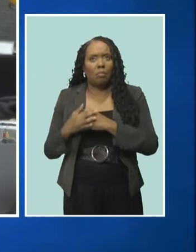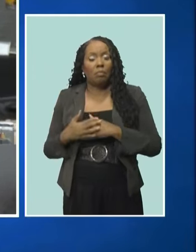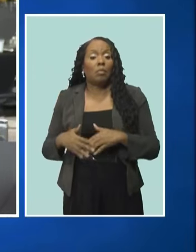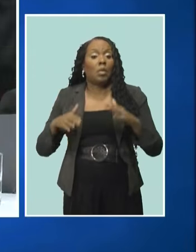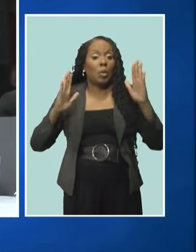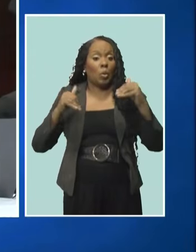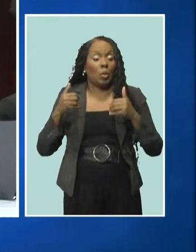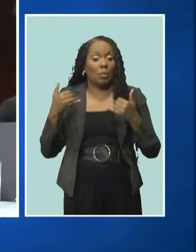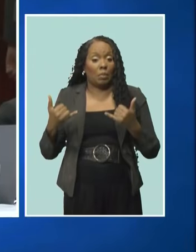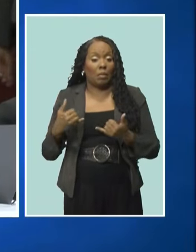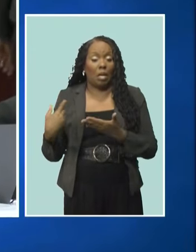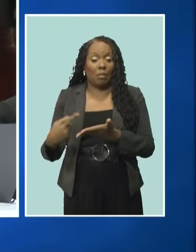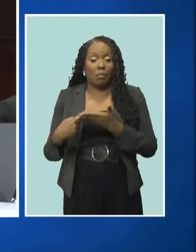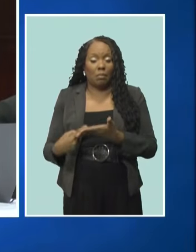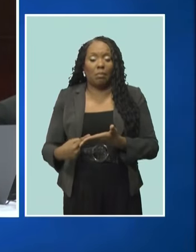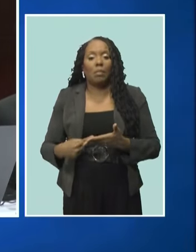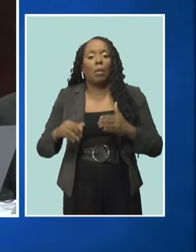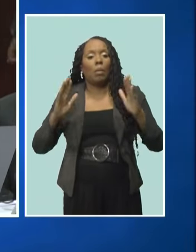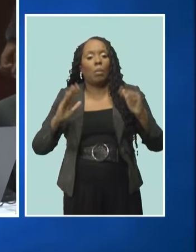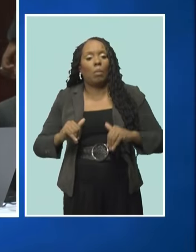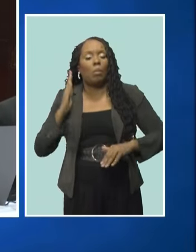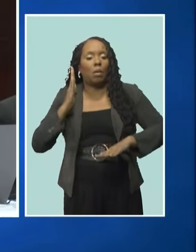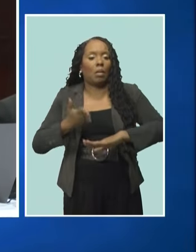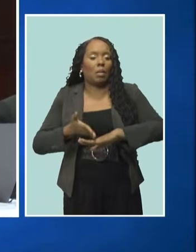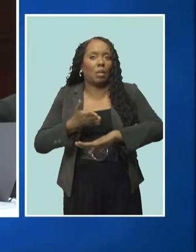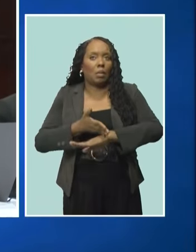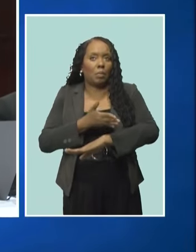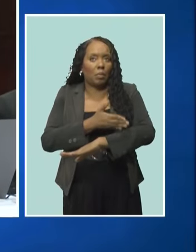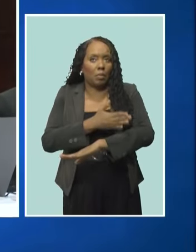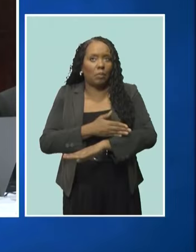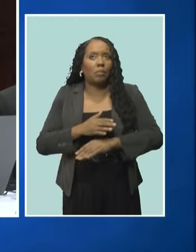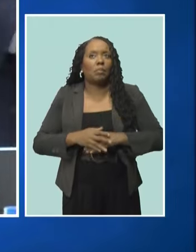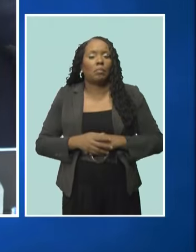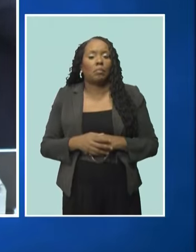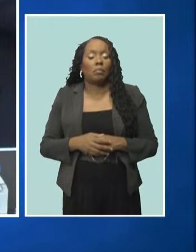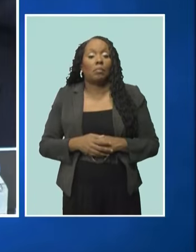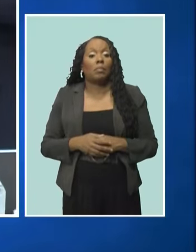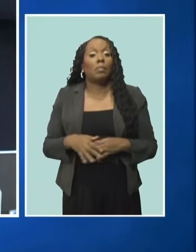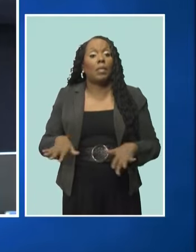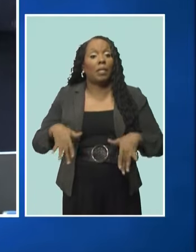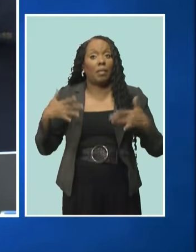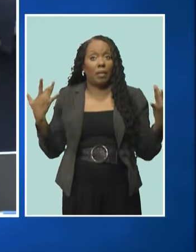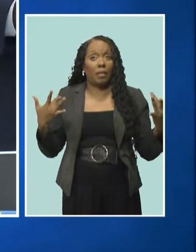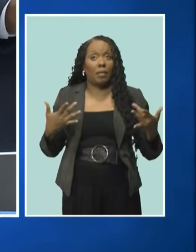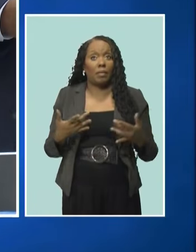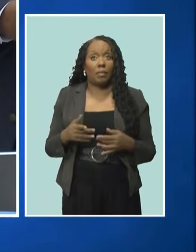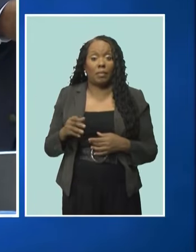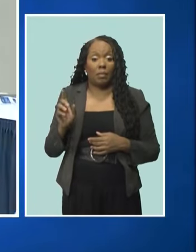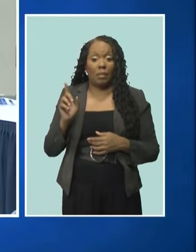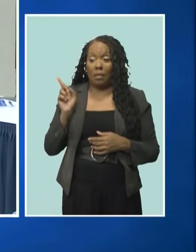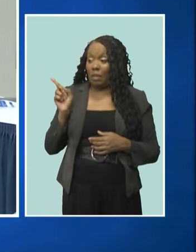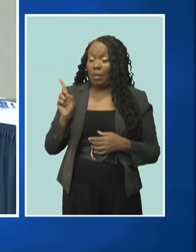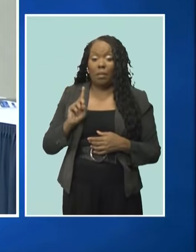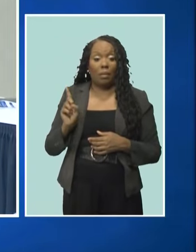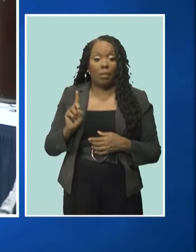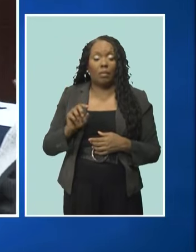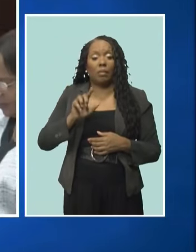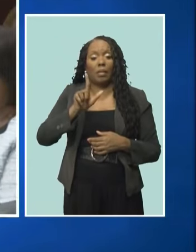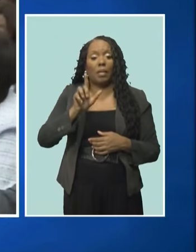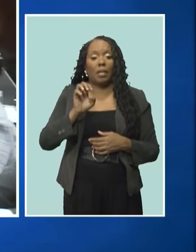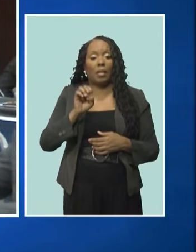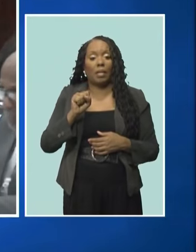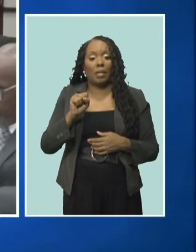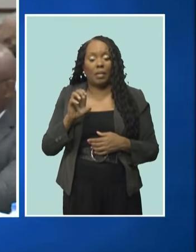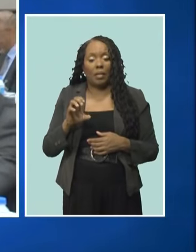that will redound to the improved judiciary. The event, being held at the Lloyd Erskine Sandford Center, has been organized by the